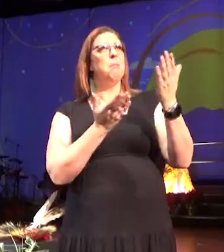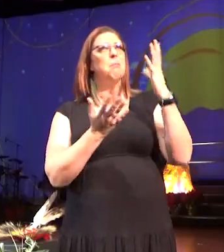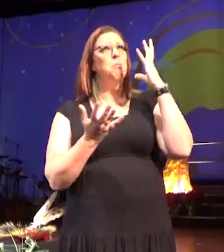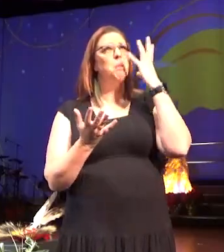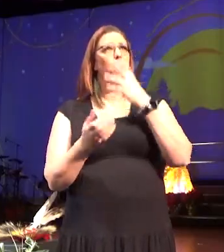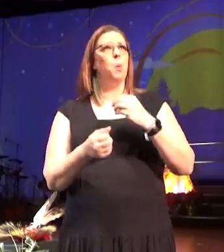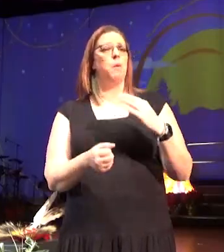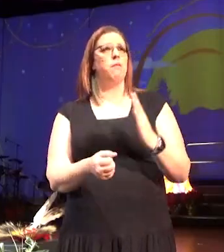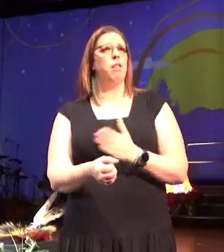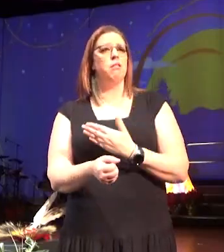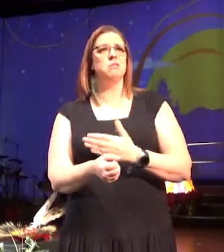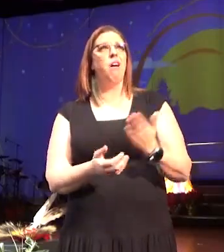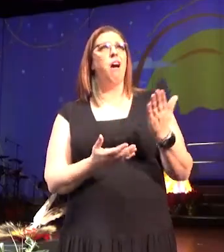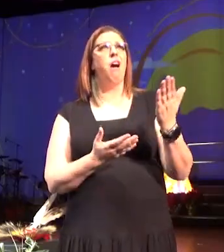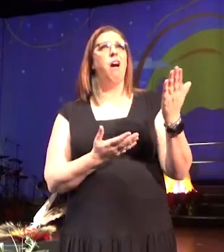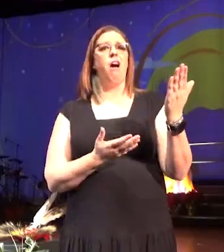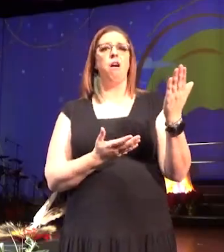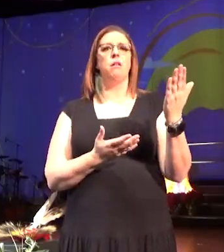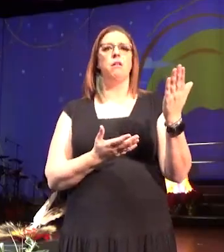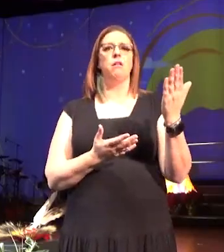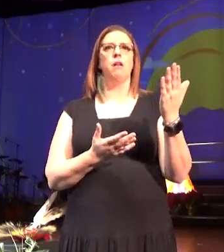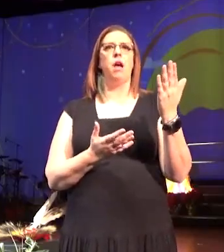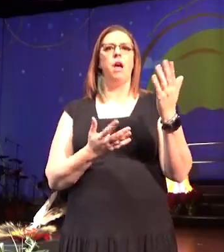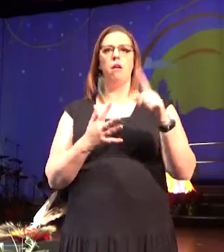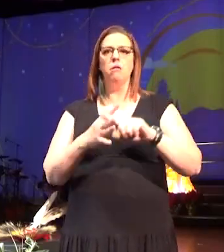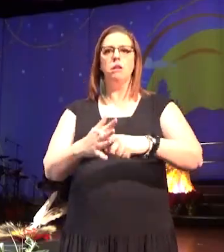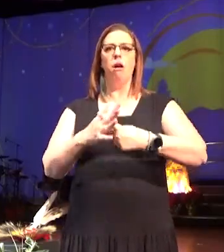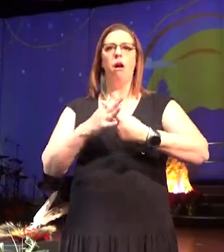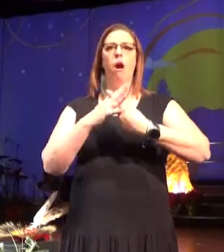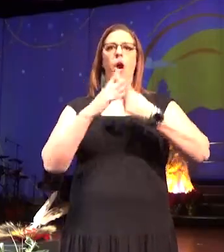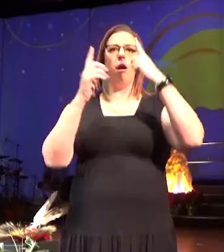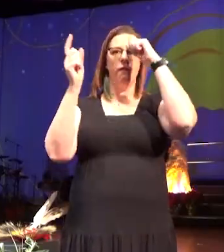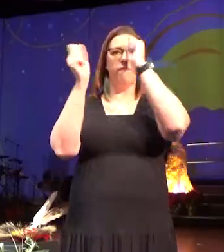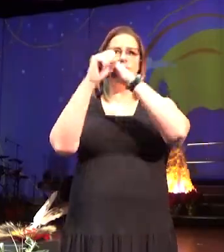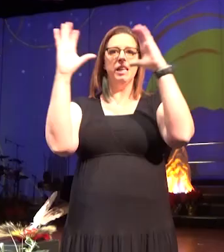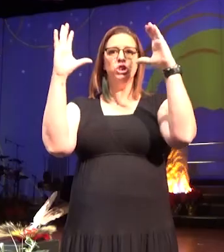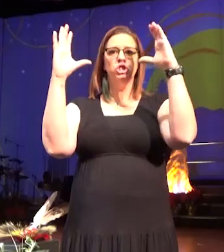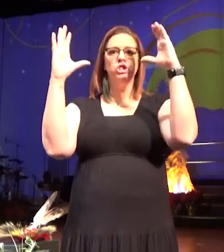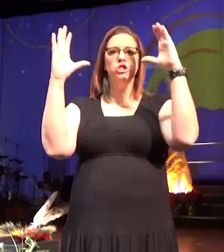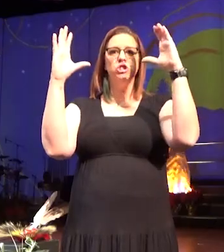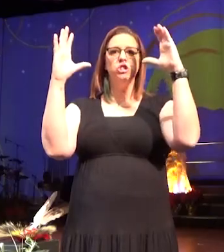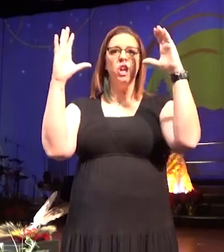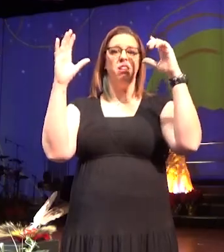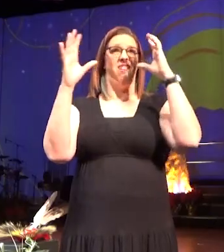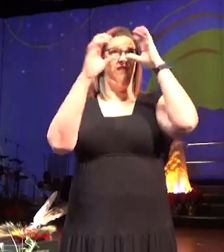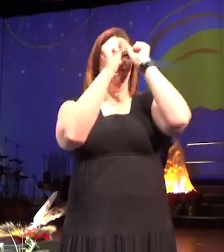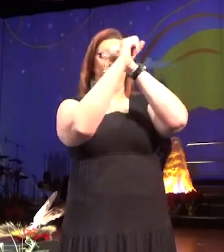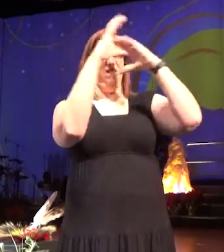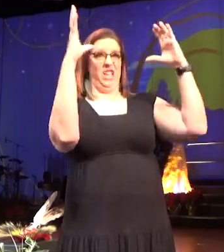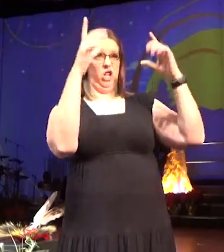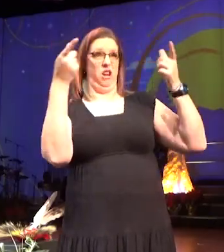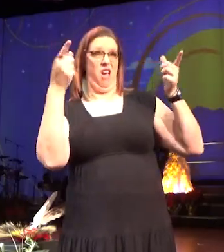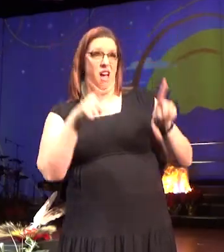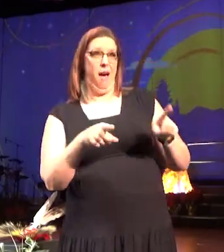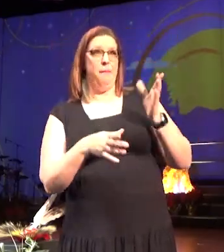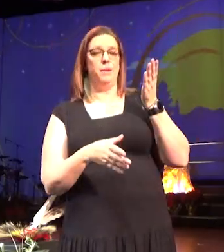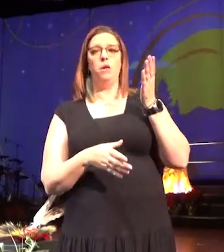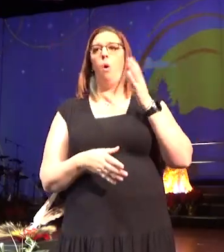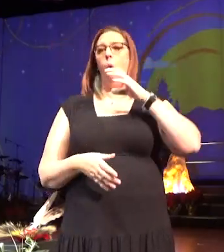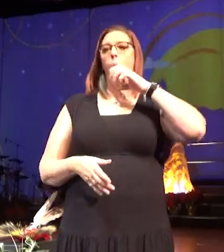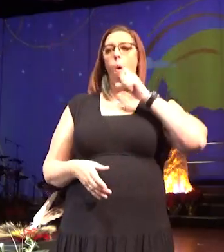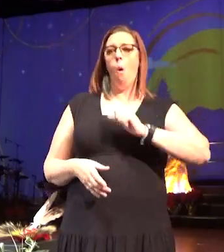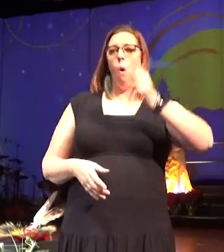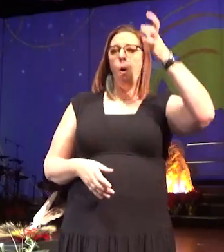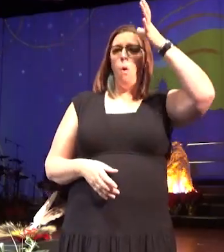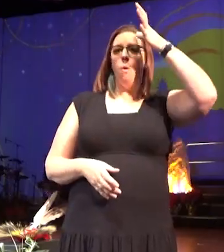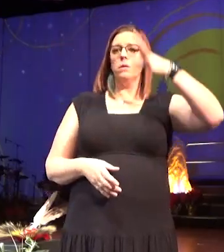song. And then I went into the vision. And in the vision, there was an old man in there waiting for